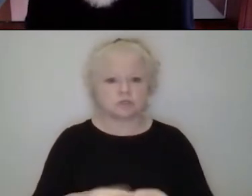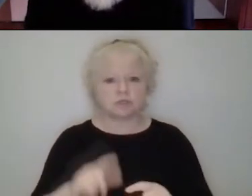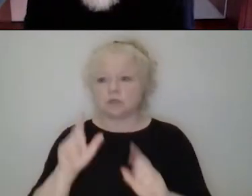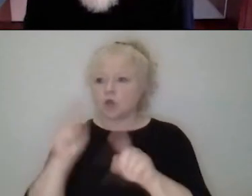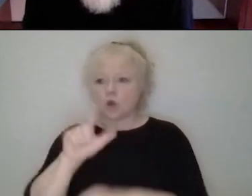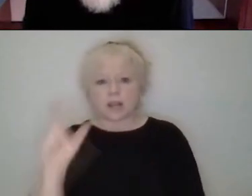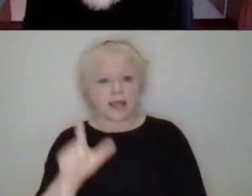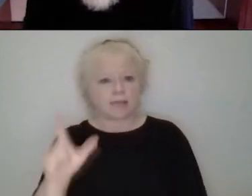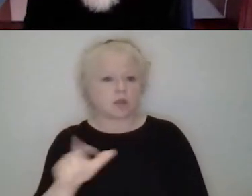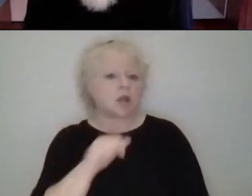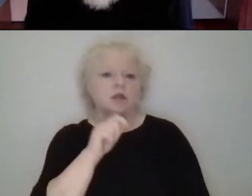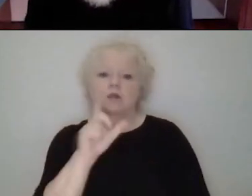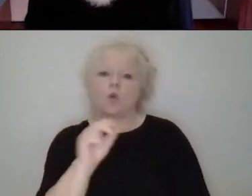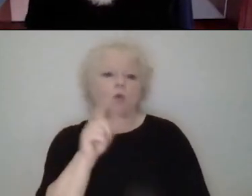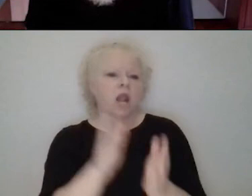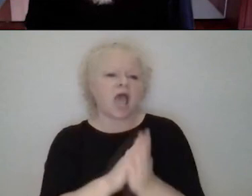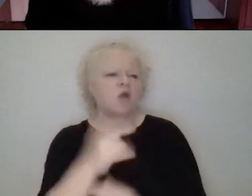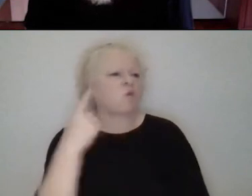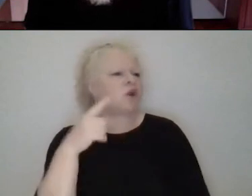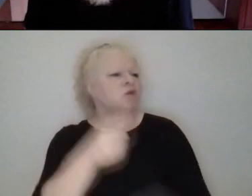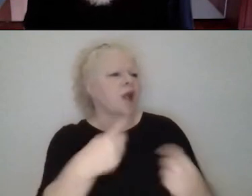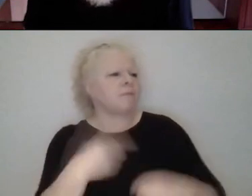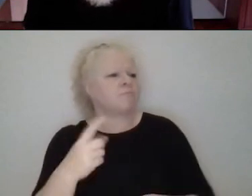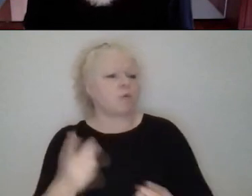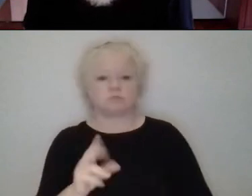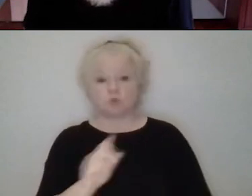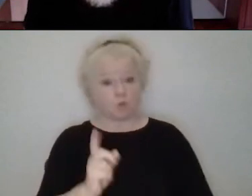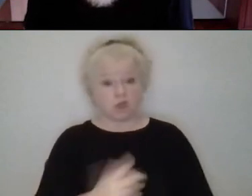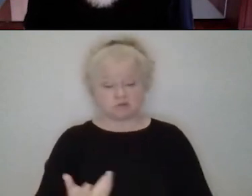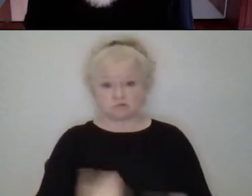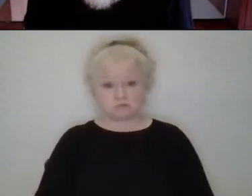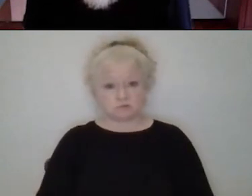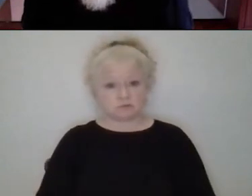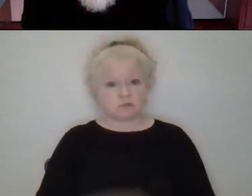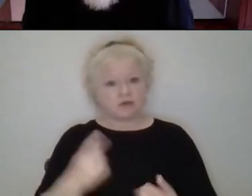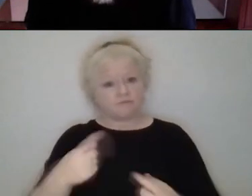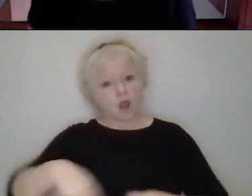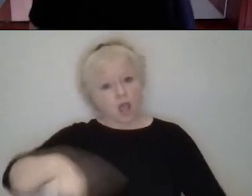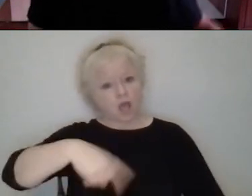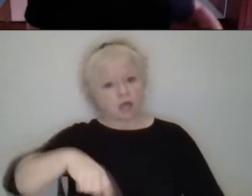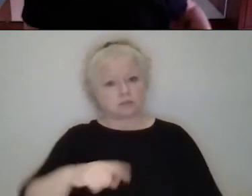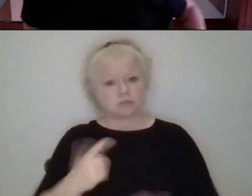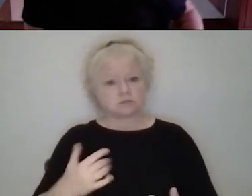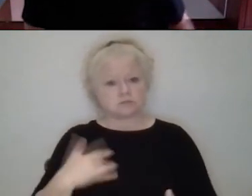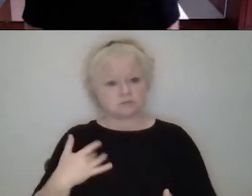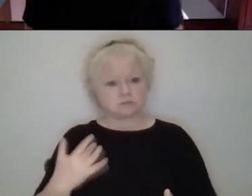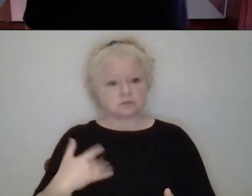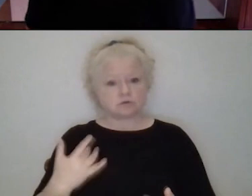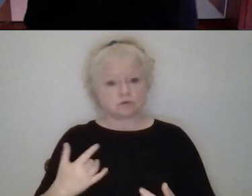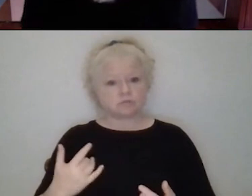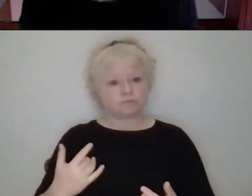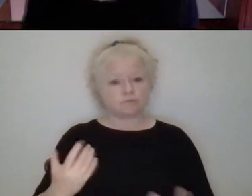No one asks you what are you doing there, no? And for us, it's part of this philosophy of